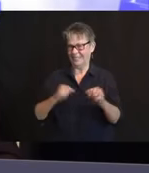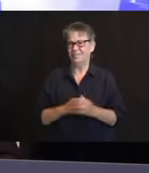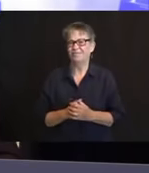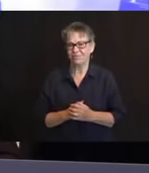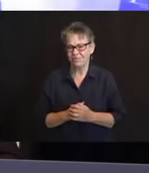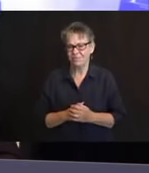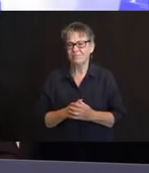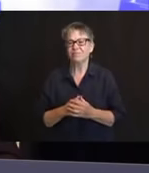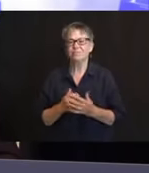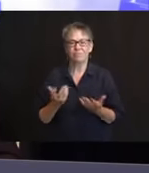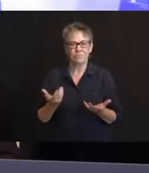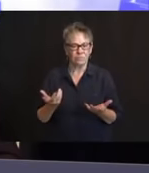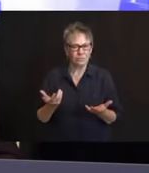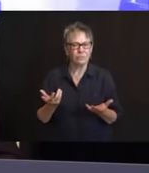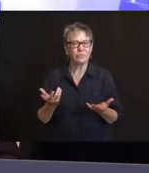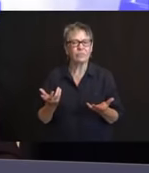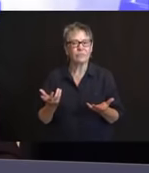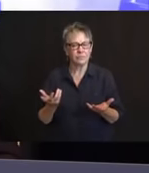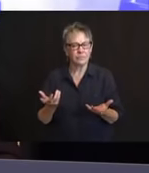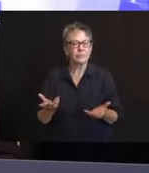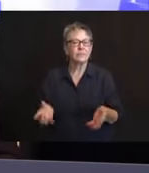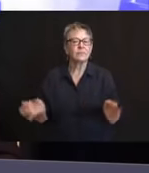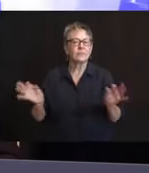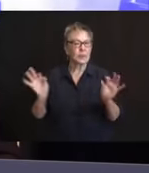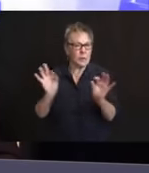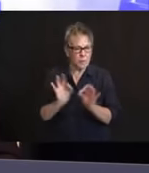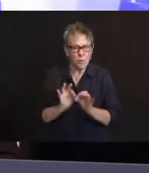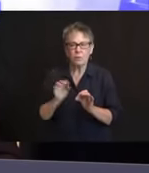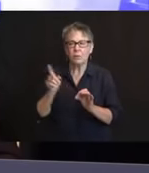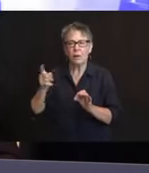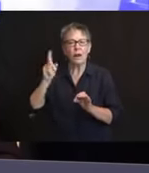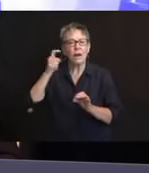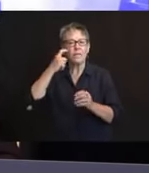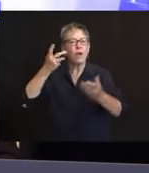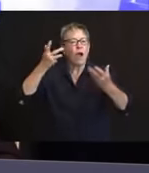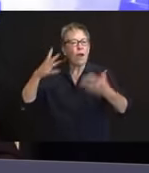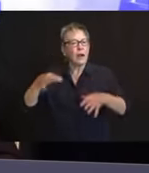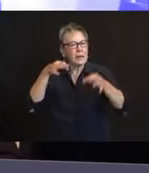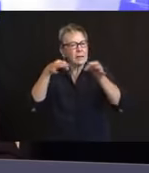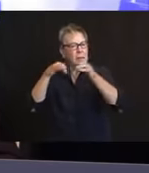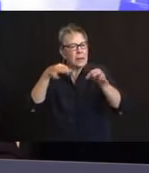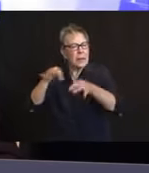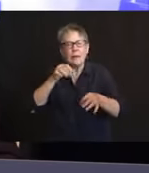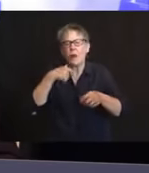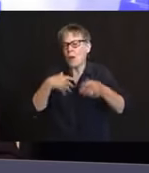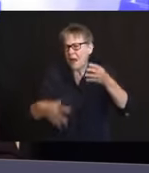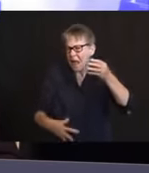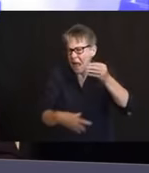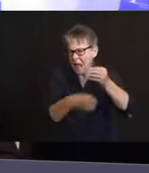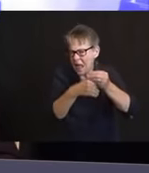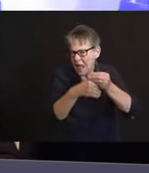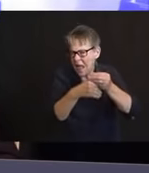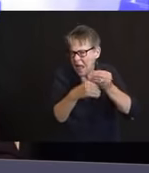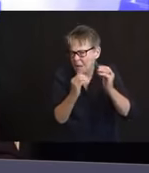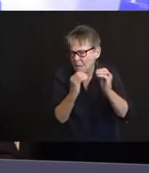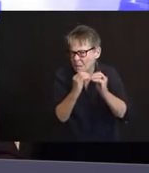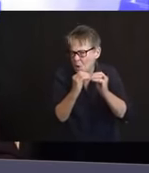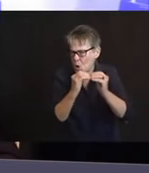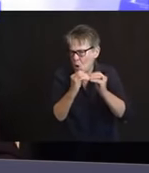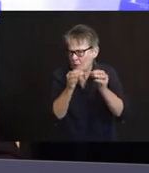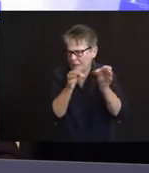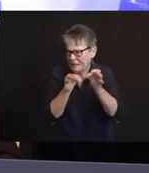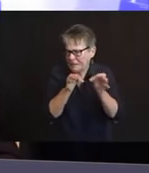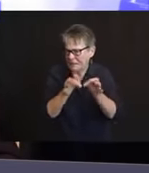Governor outlined, I want to share some additional information. As part of safety measures, organizers must create